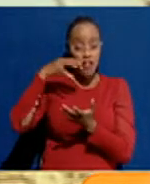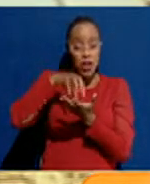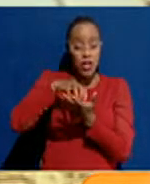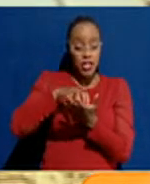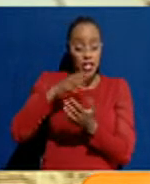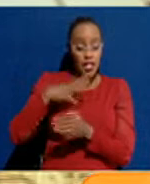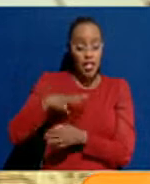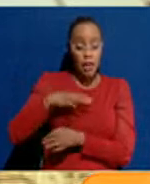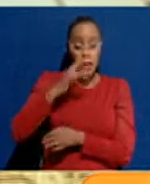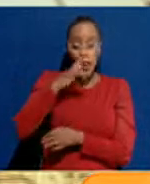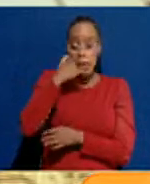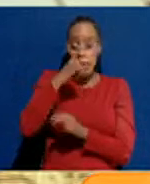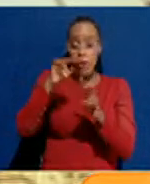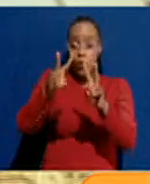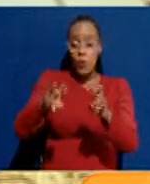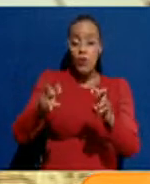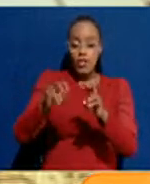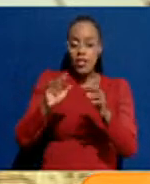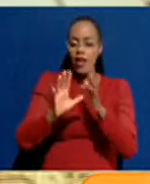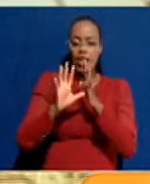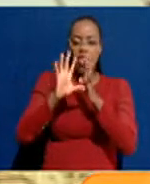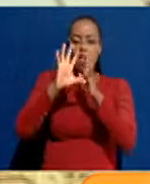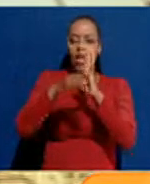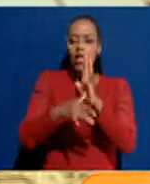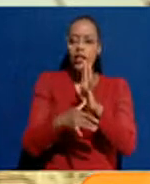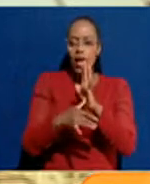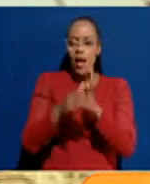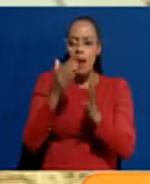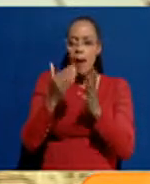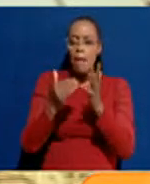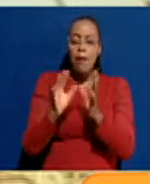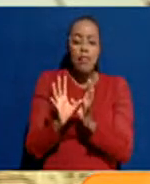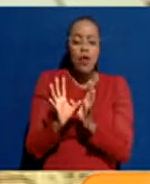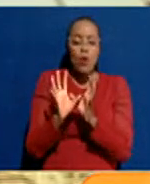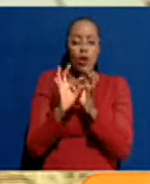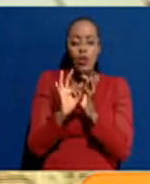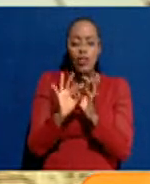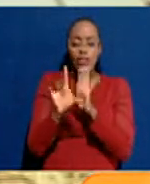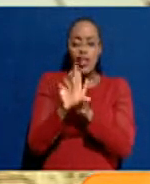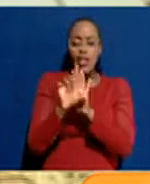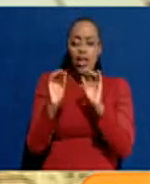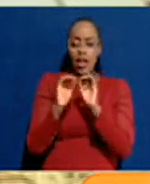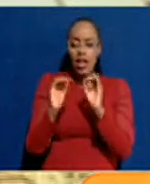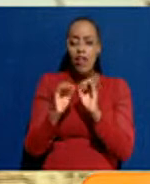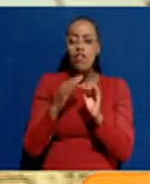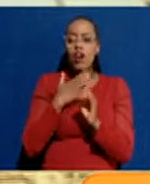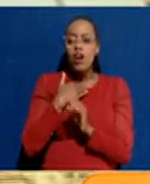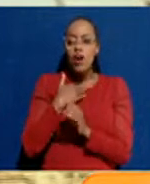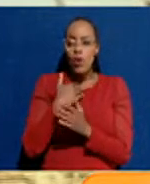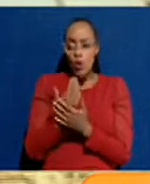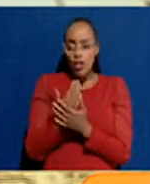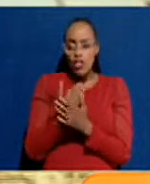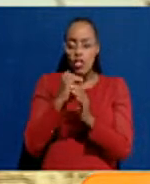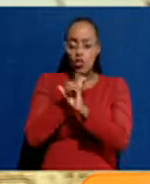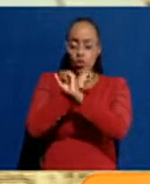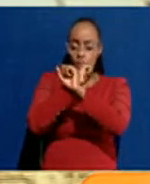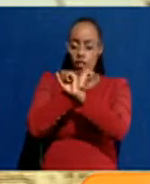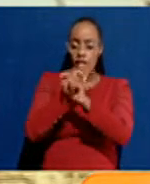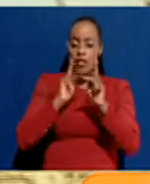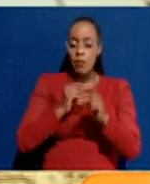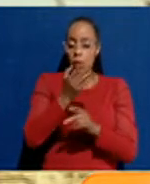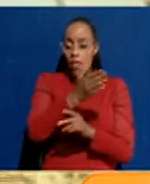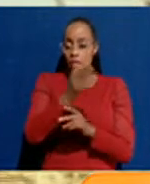those who discovered later on that possibly they were actually connected illegally. I want to protect some identities, but I've had people calling